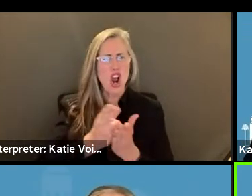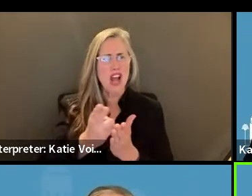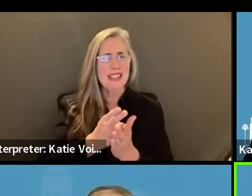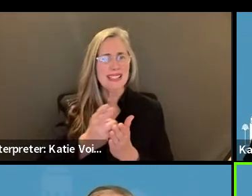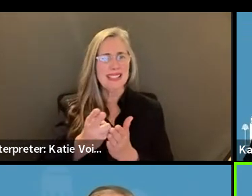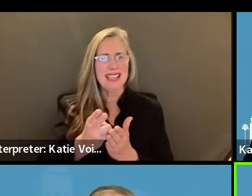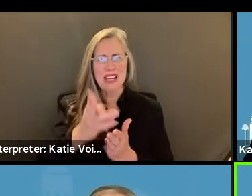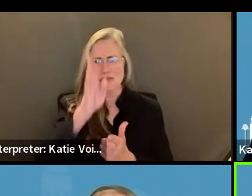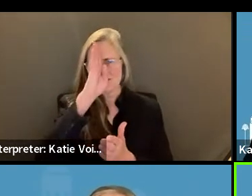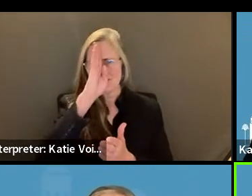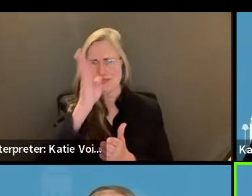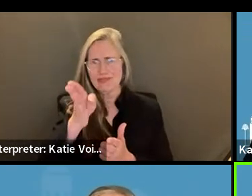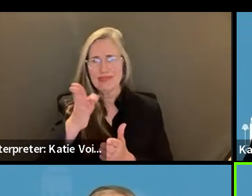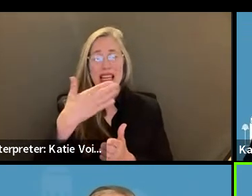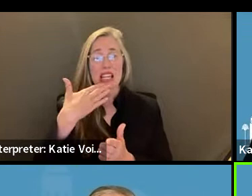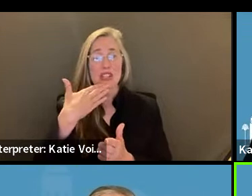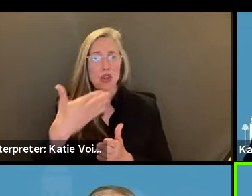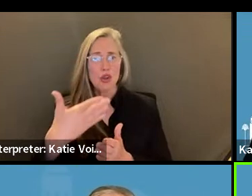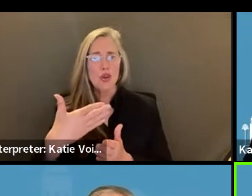there? And